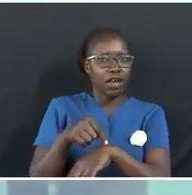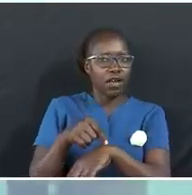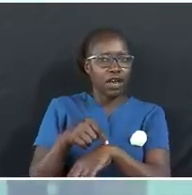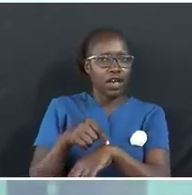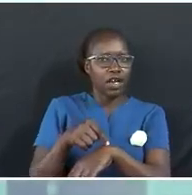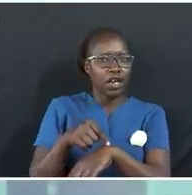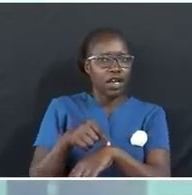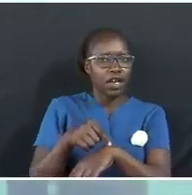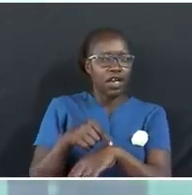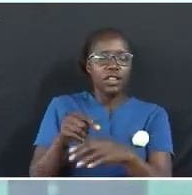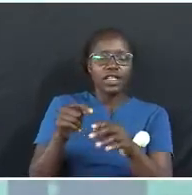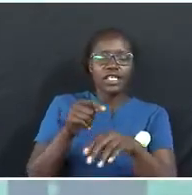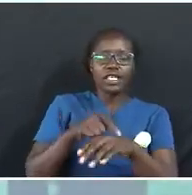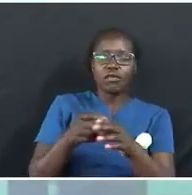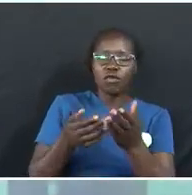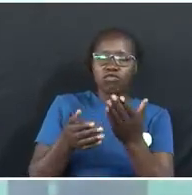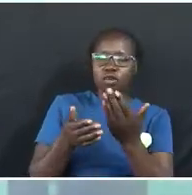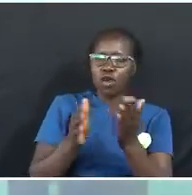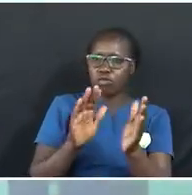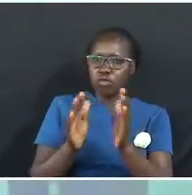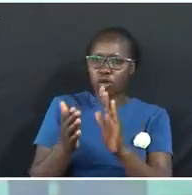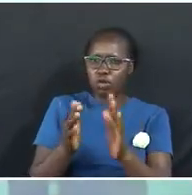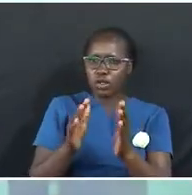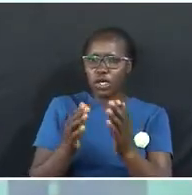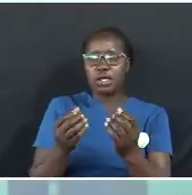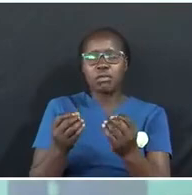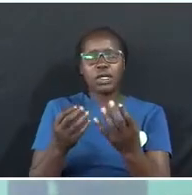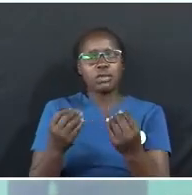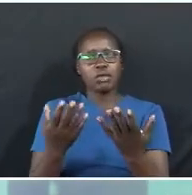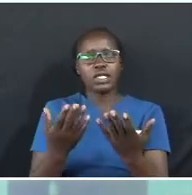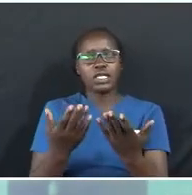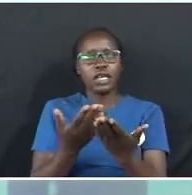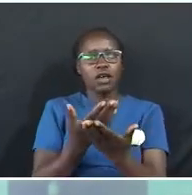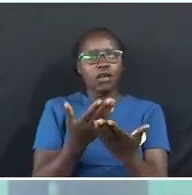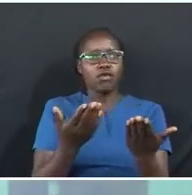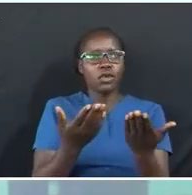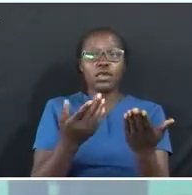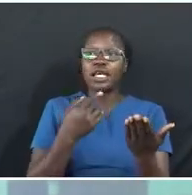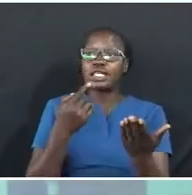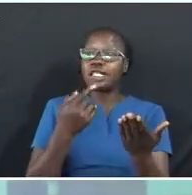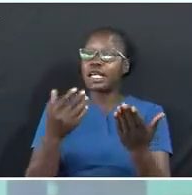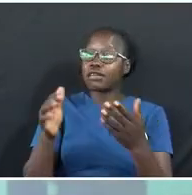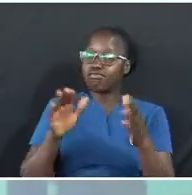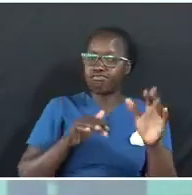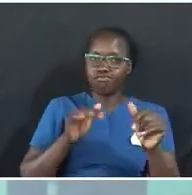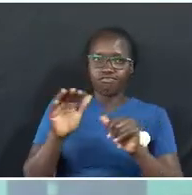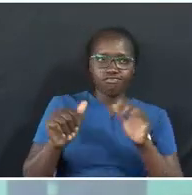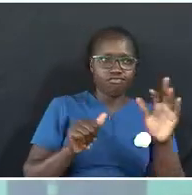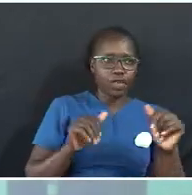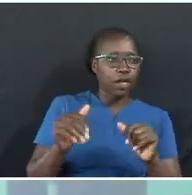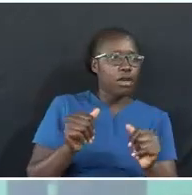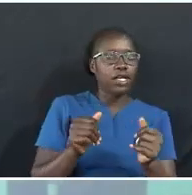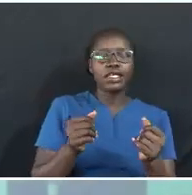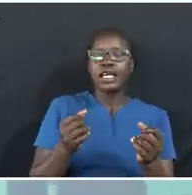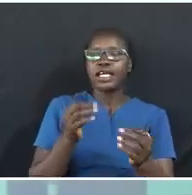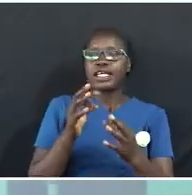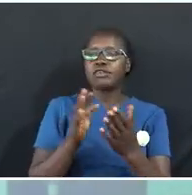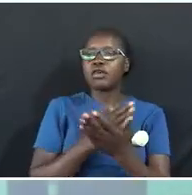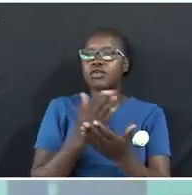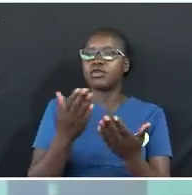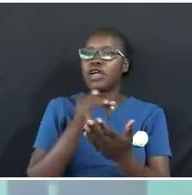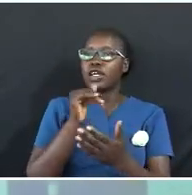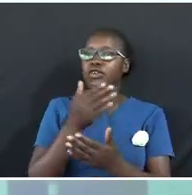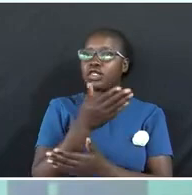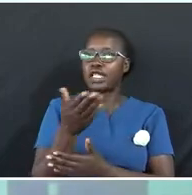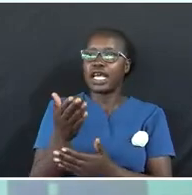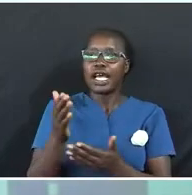cross of probation, will take place maybe 10 years to come. And if some of you are not there, there are people